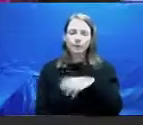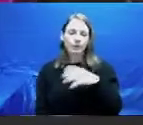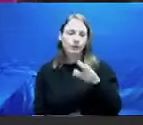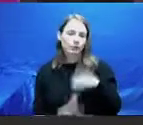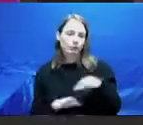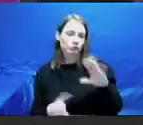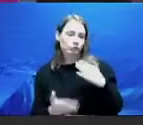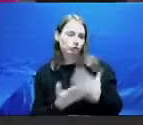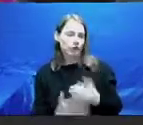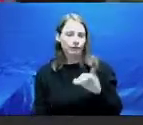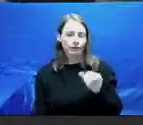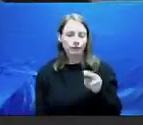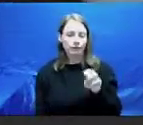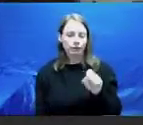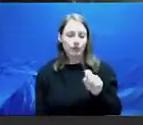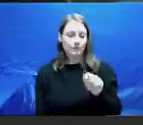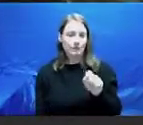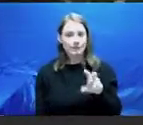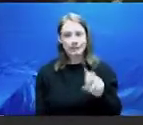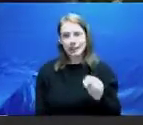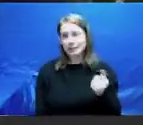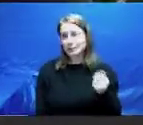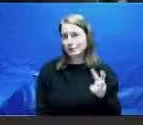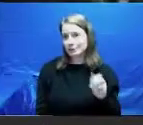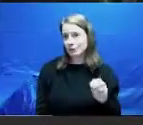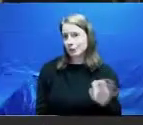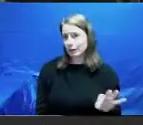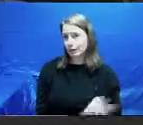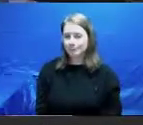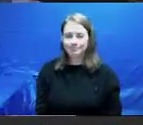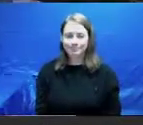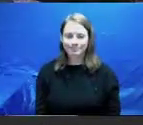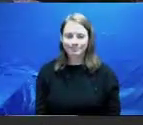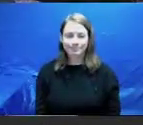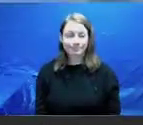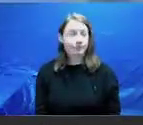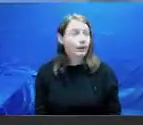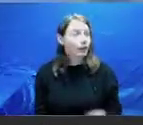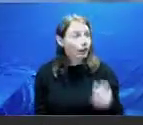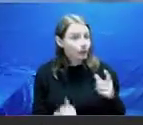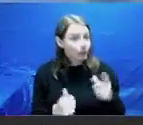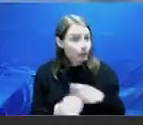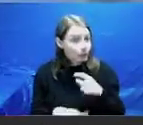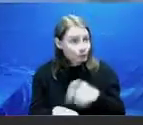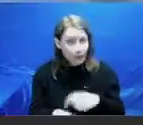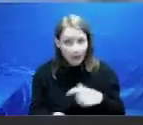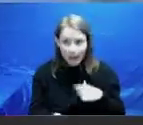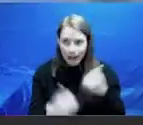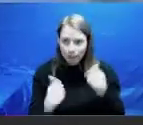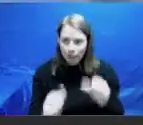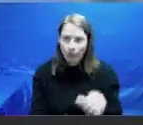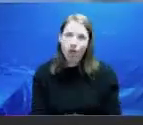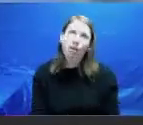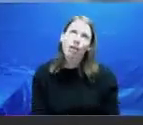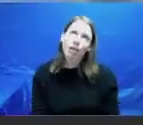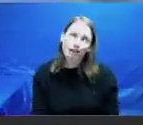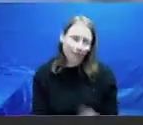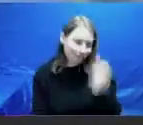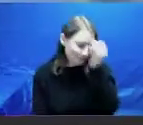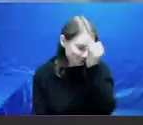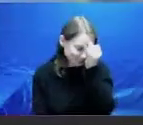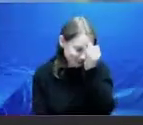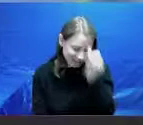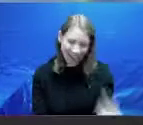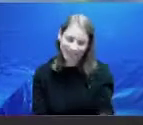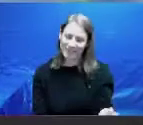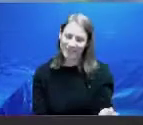1609. Keep it or junk it. The first time I tried this, it took forever. And I thought, oh, man,